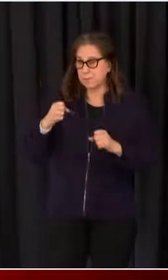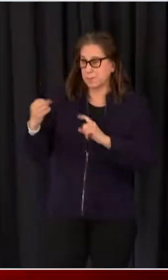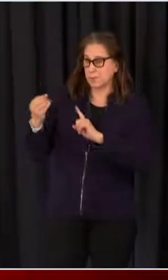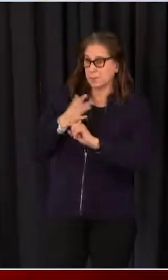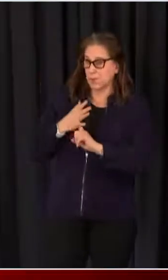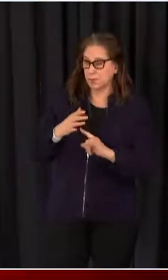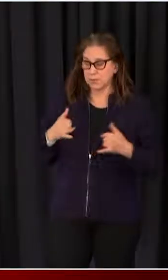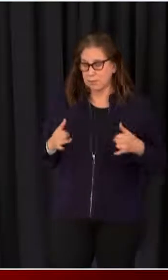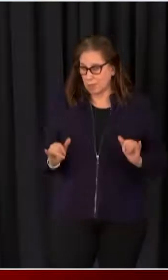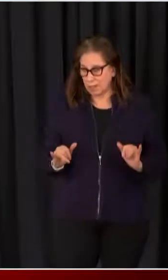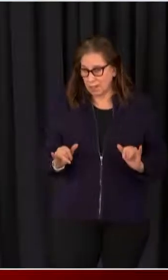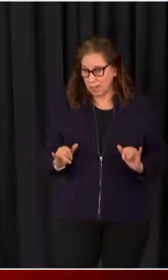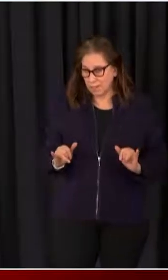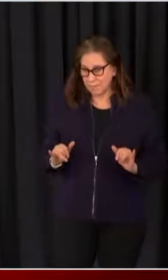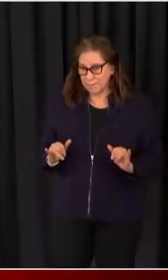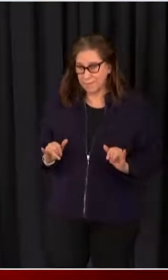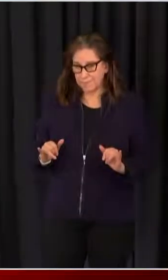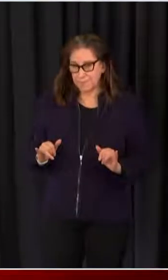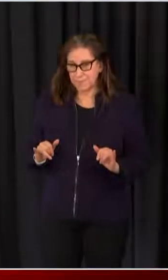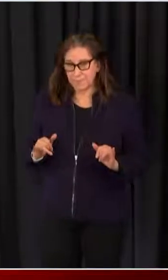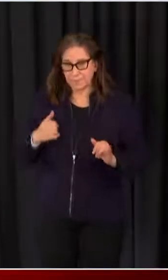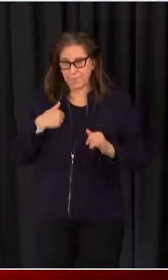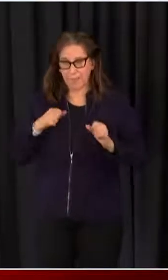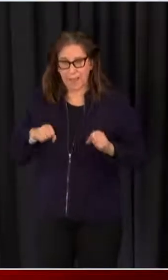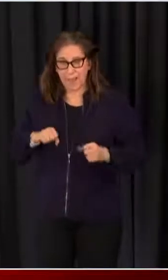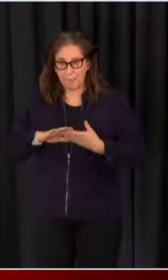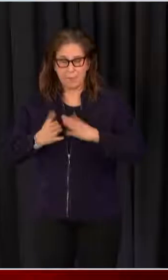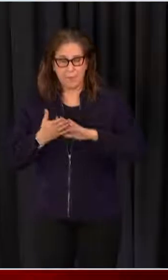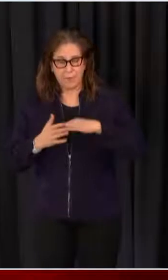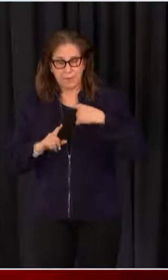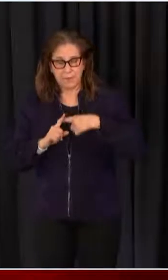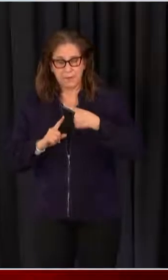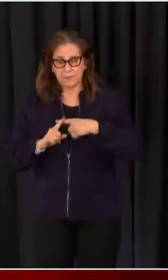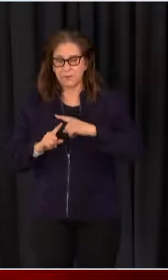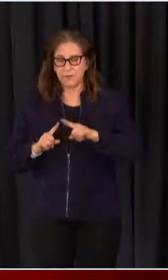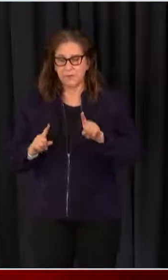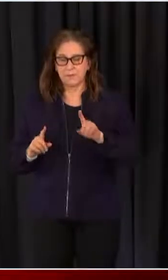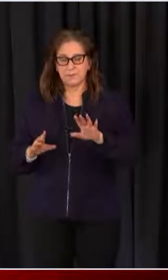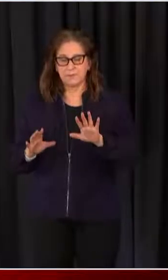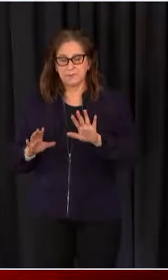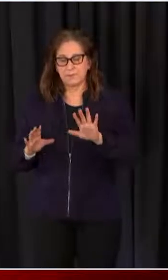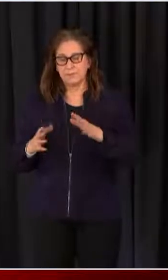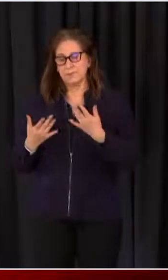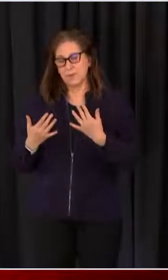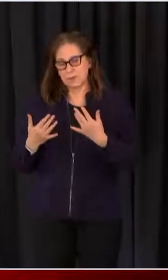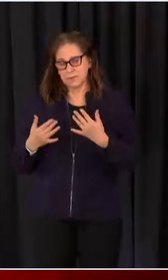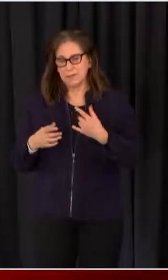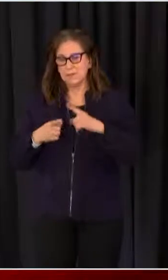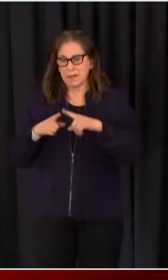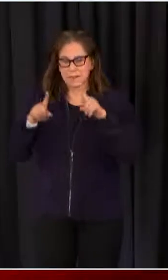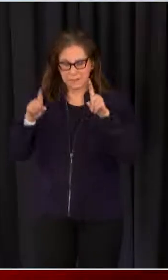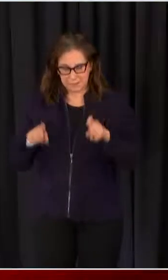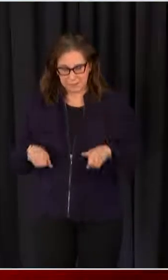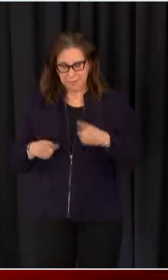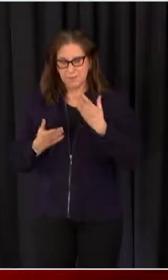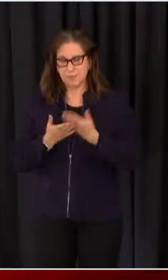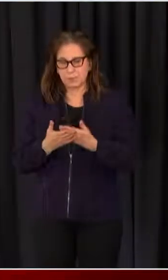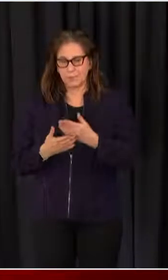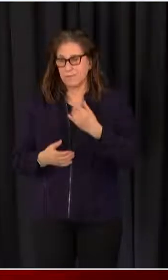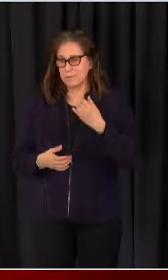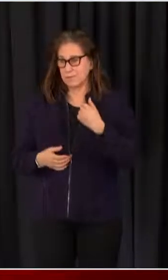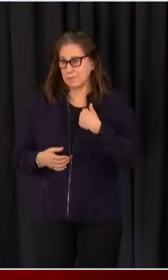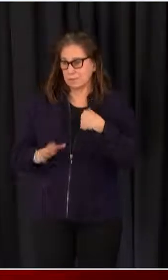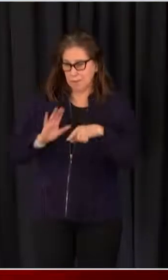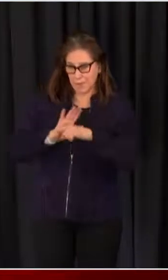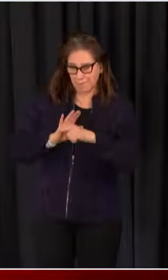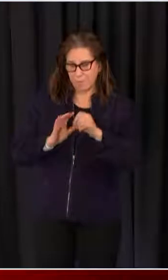seroconvert to COVID-19 become positive after that testing prior to arriving in the district, even if they were asymptomatic, we